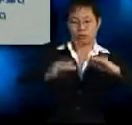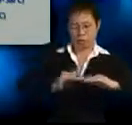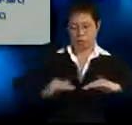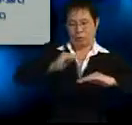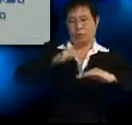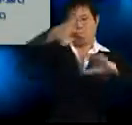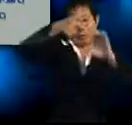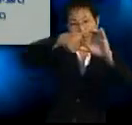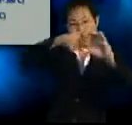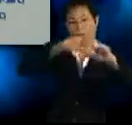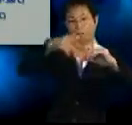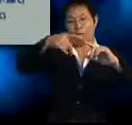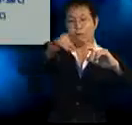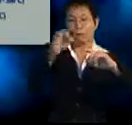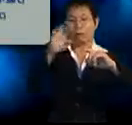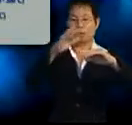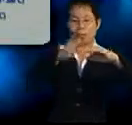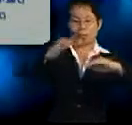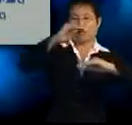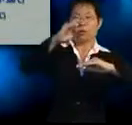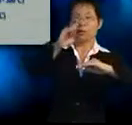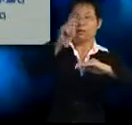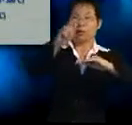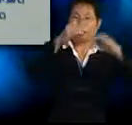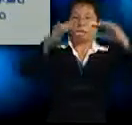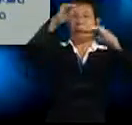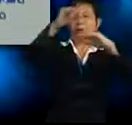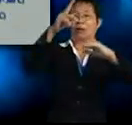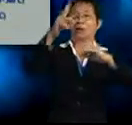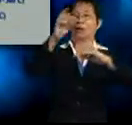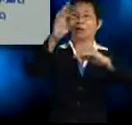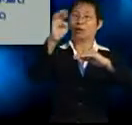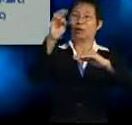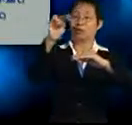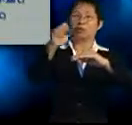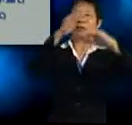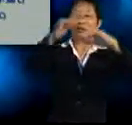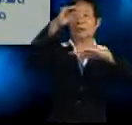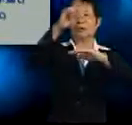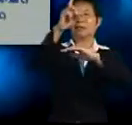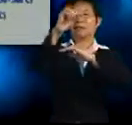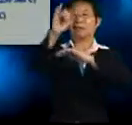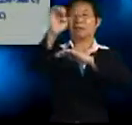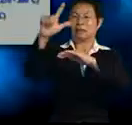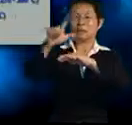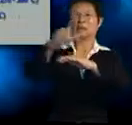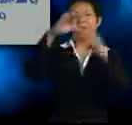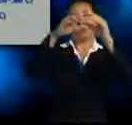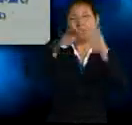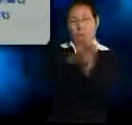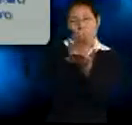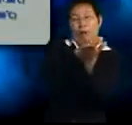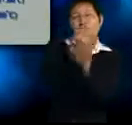or gasoline, then naphtha, kerosene, diesel oil, lubricating